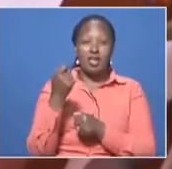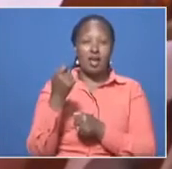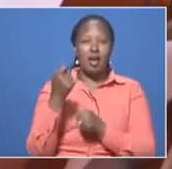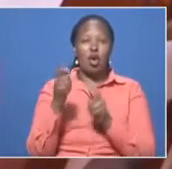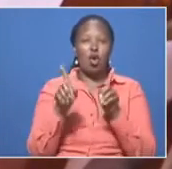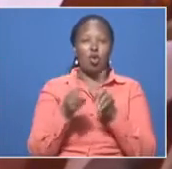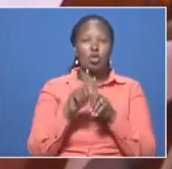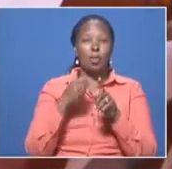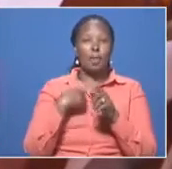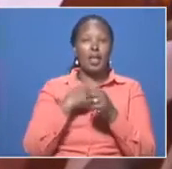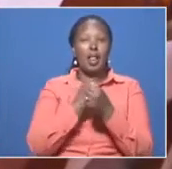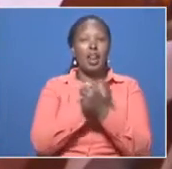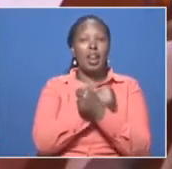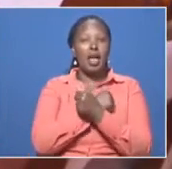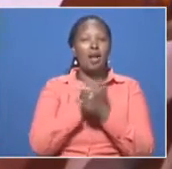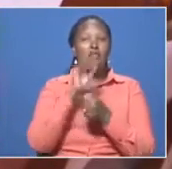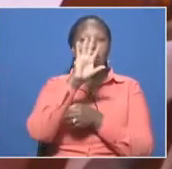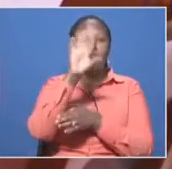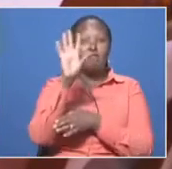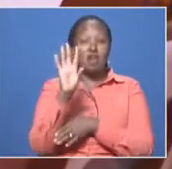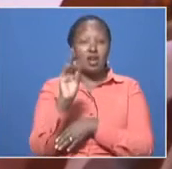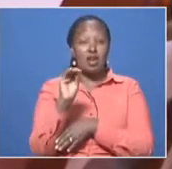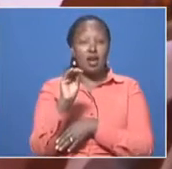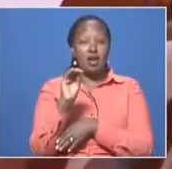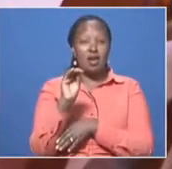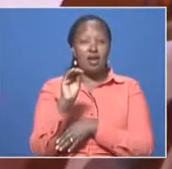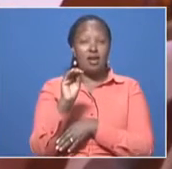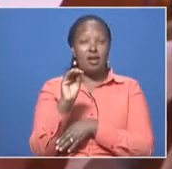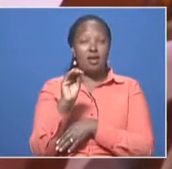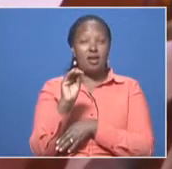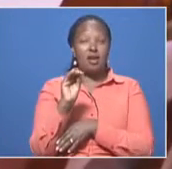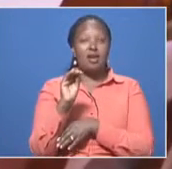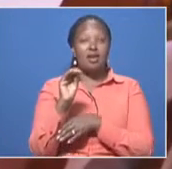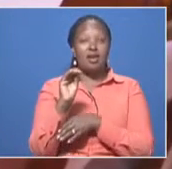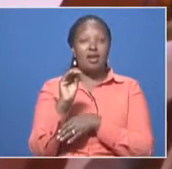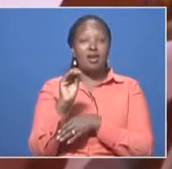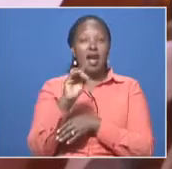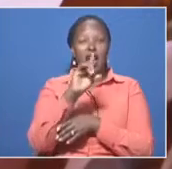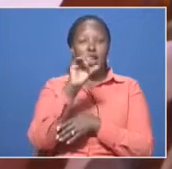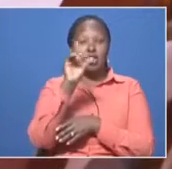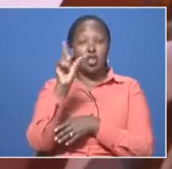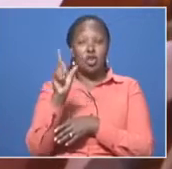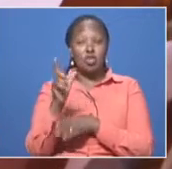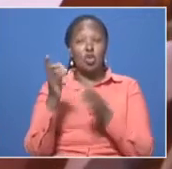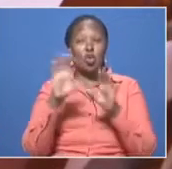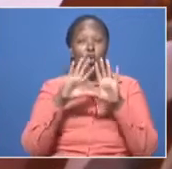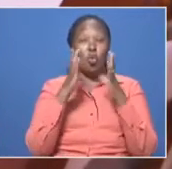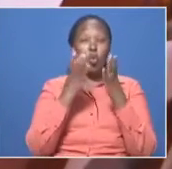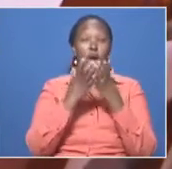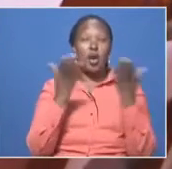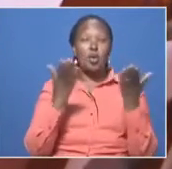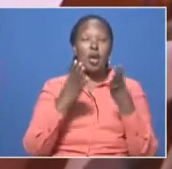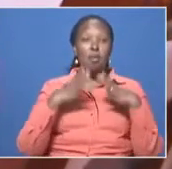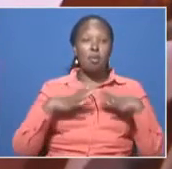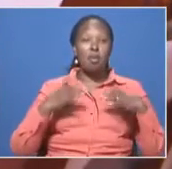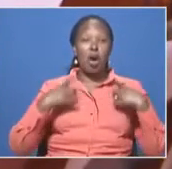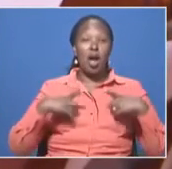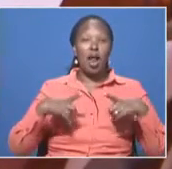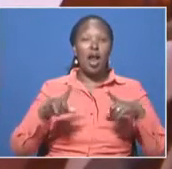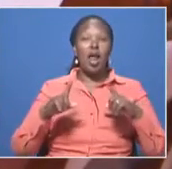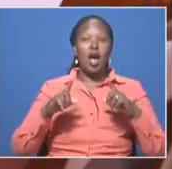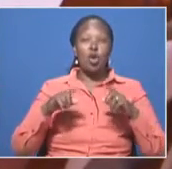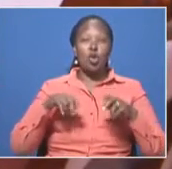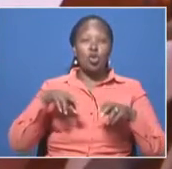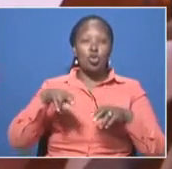love Africa, and I love the continent, and I love a world where people are allowed to live and walk